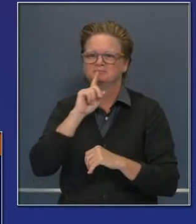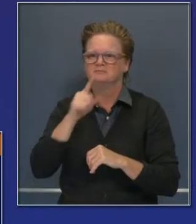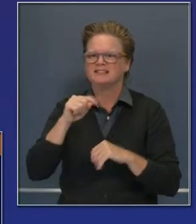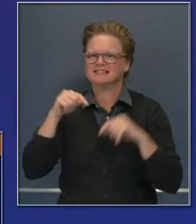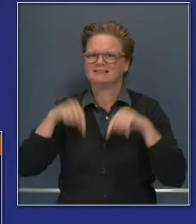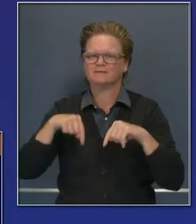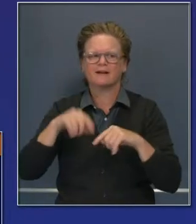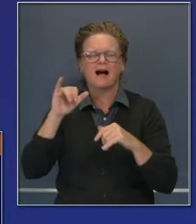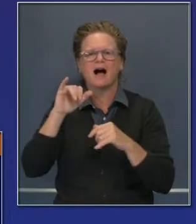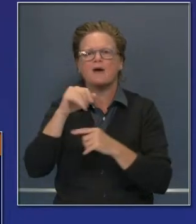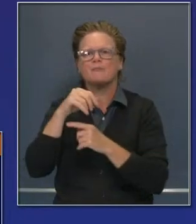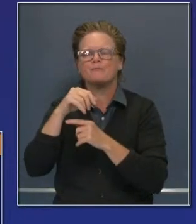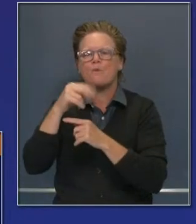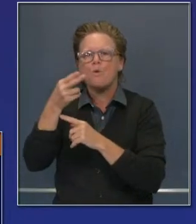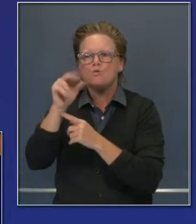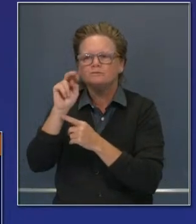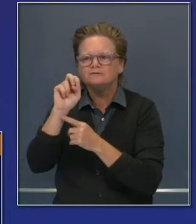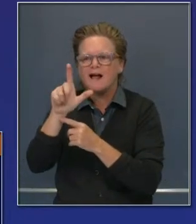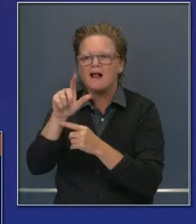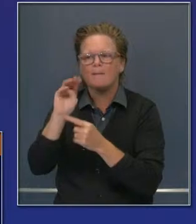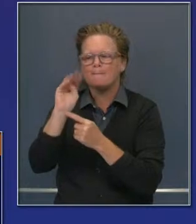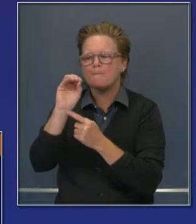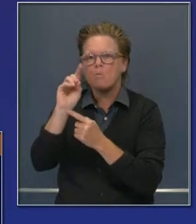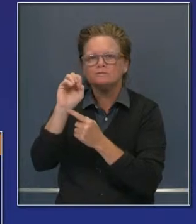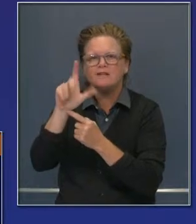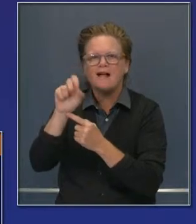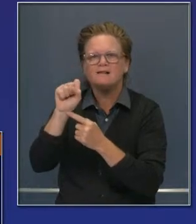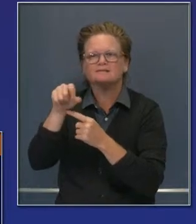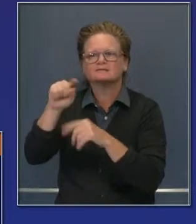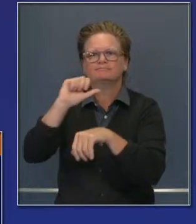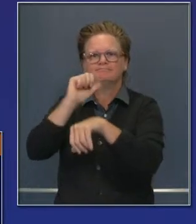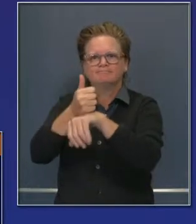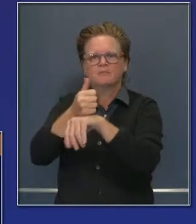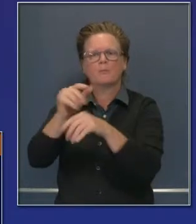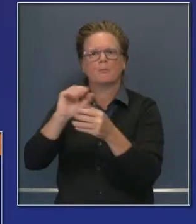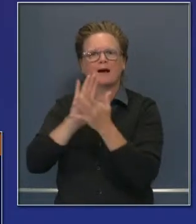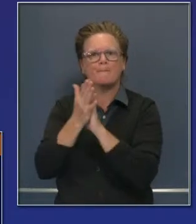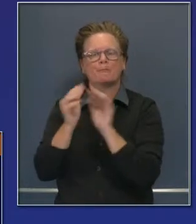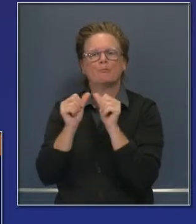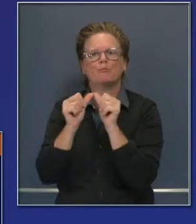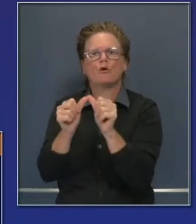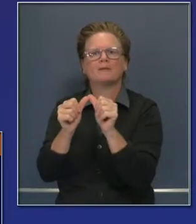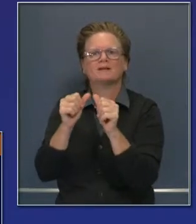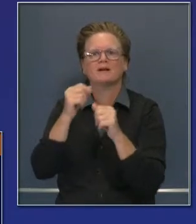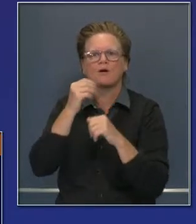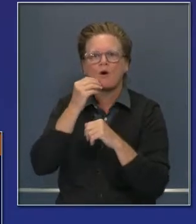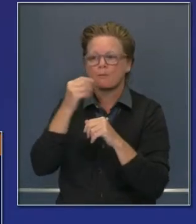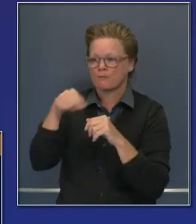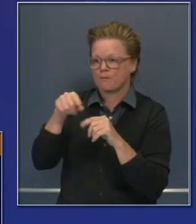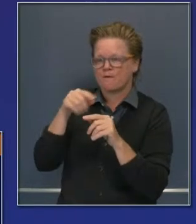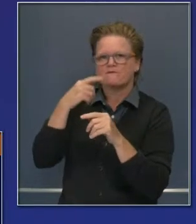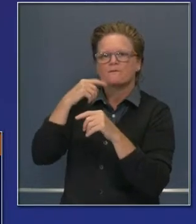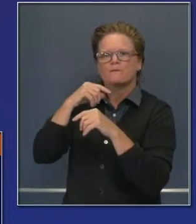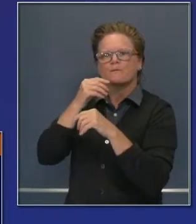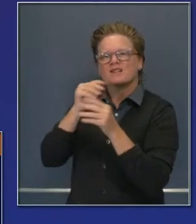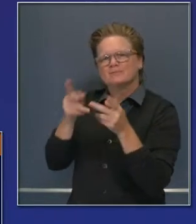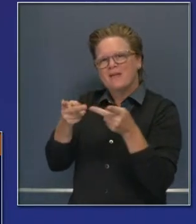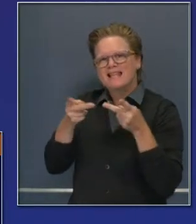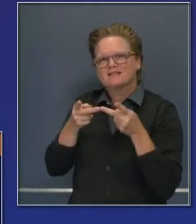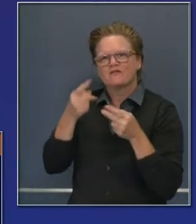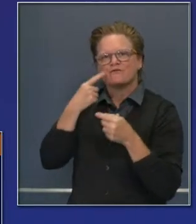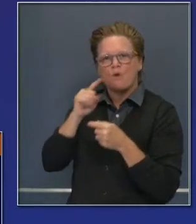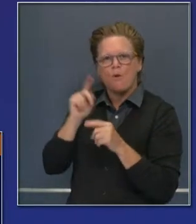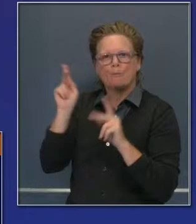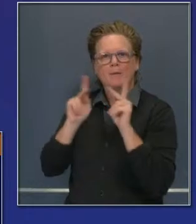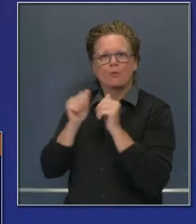for permanent supports of housing for homeless individuals. Last week, we updated you on some